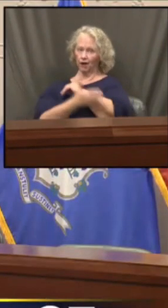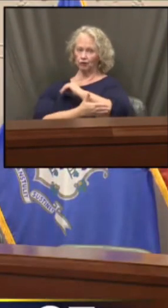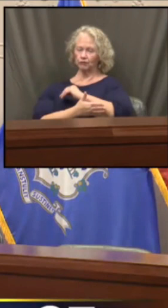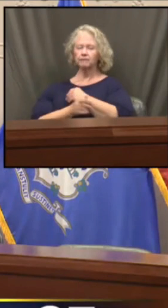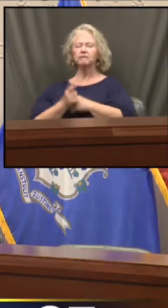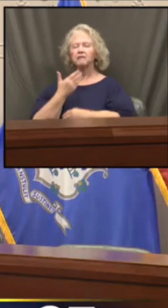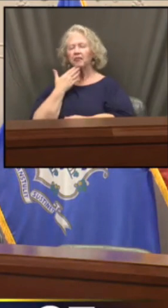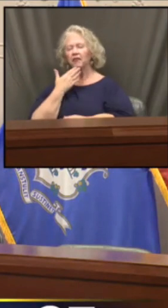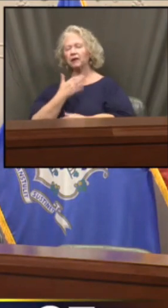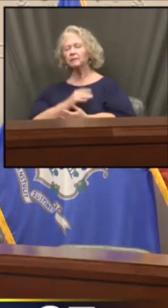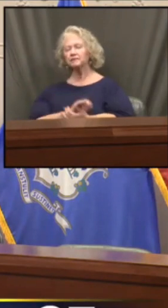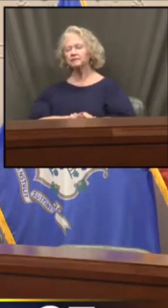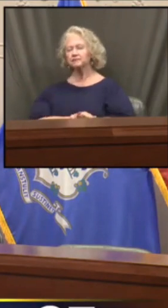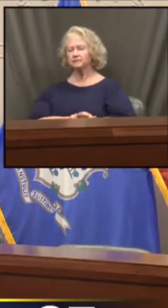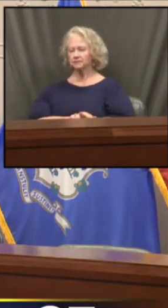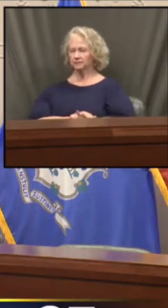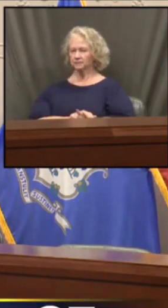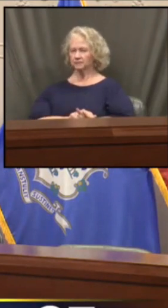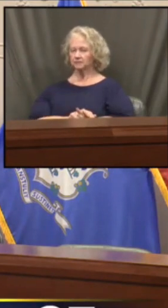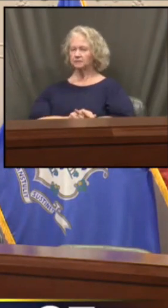it.